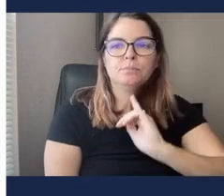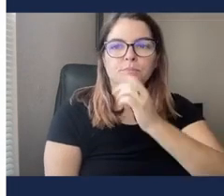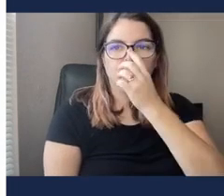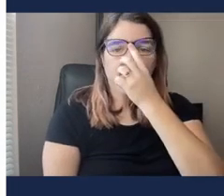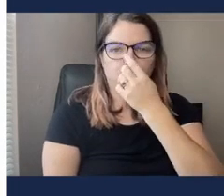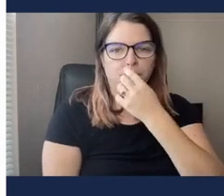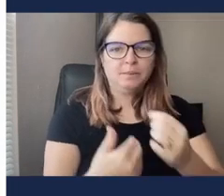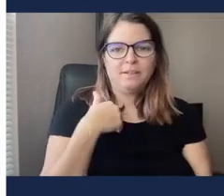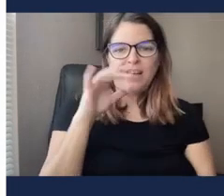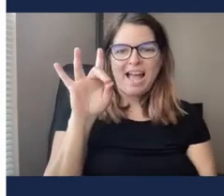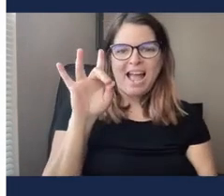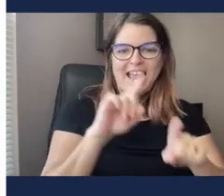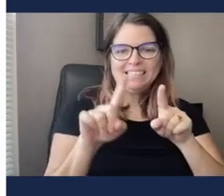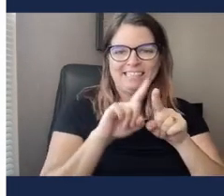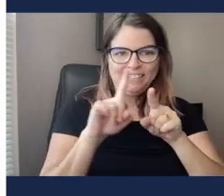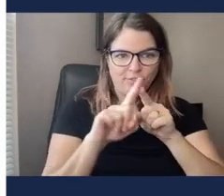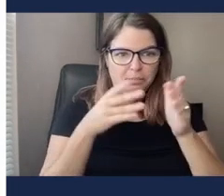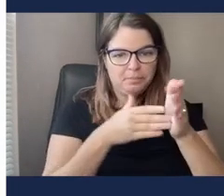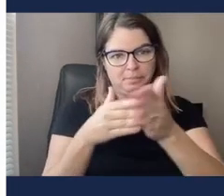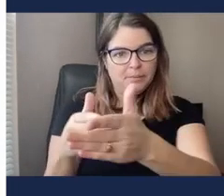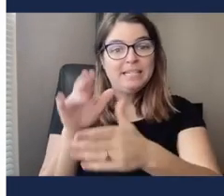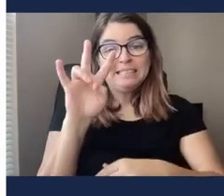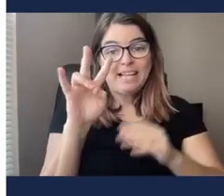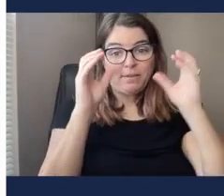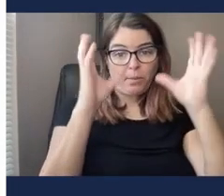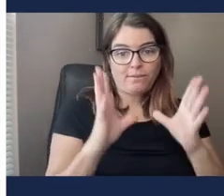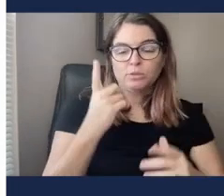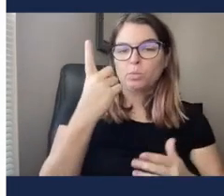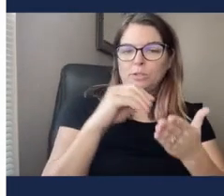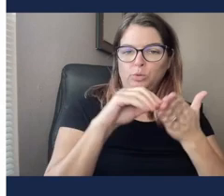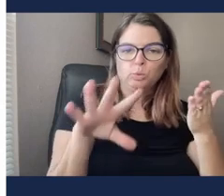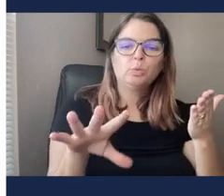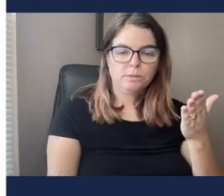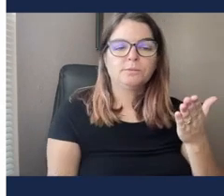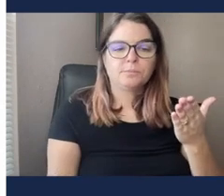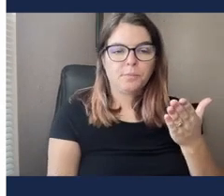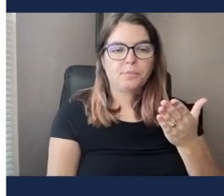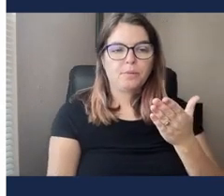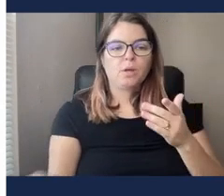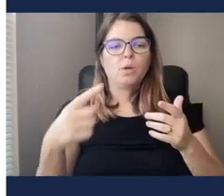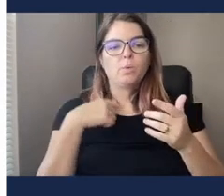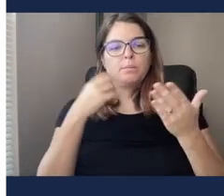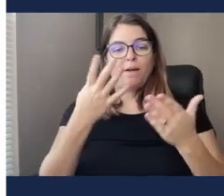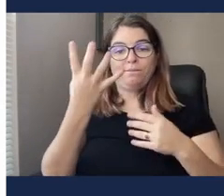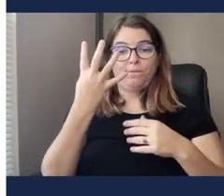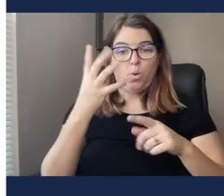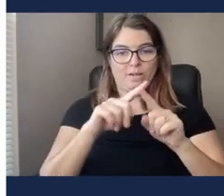We have 8 different plaintiffs, 7 professors and 1 student, and we brought 4 different claims, we being